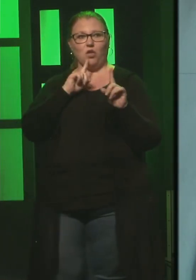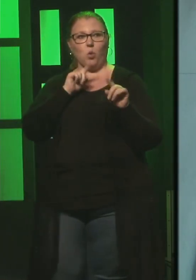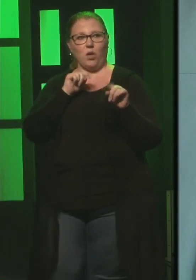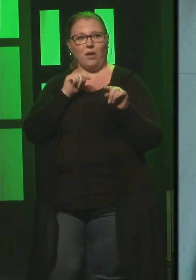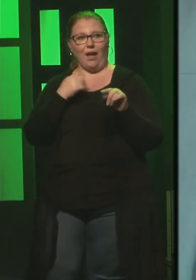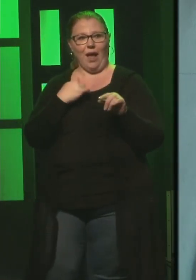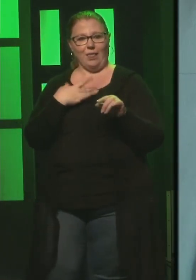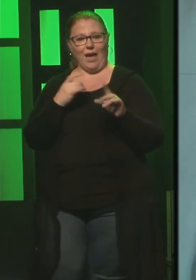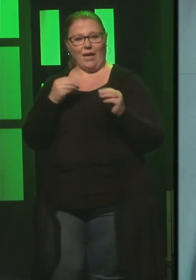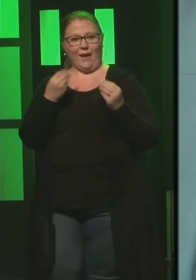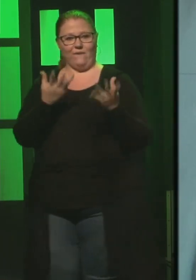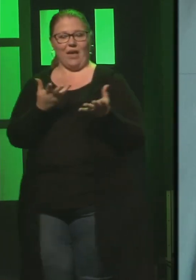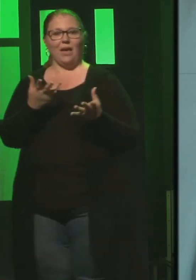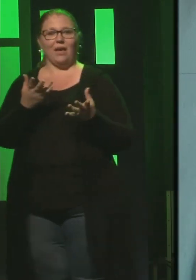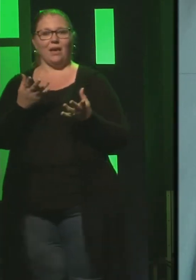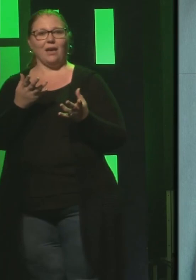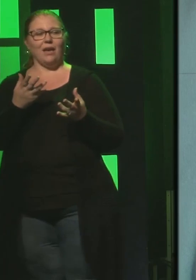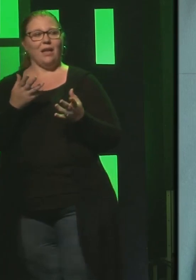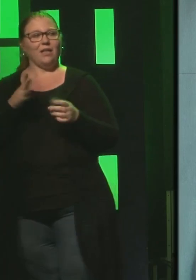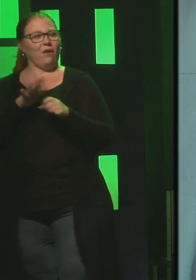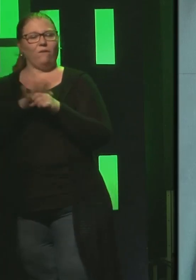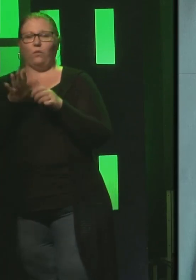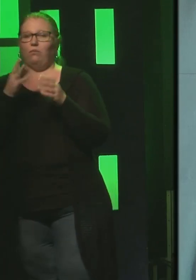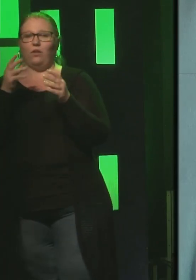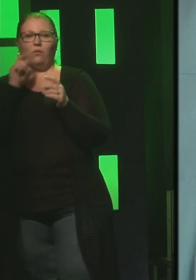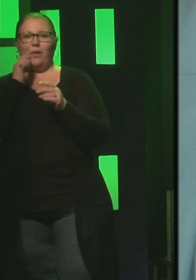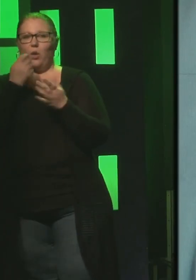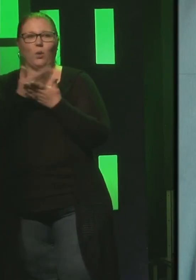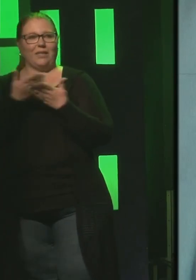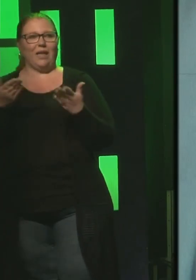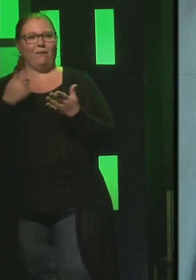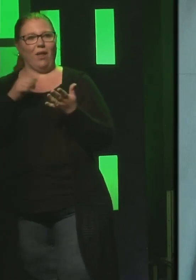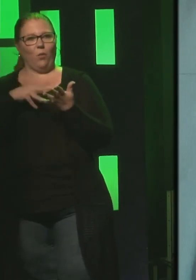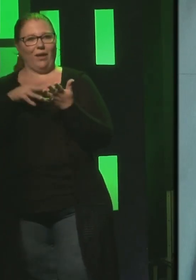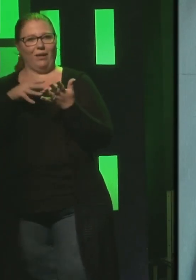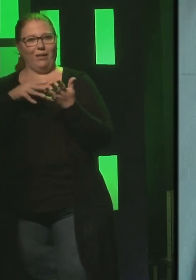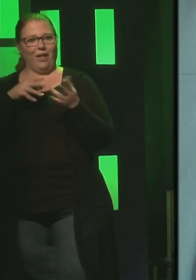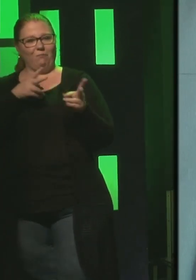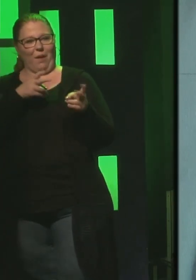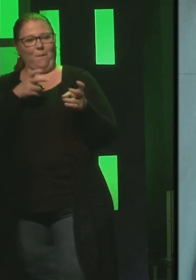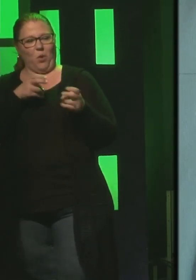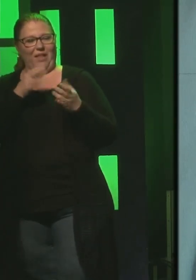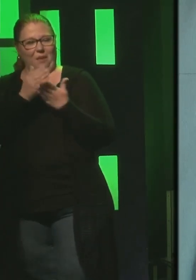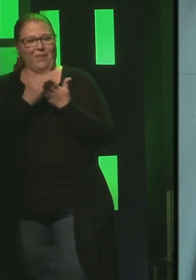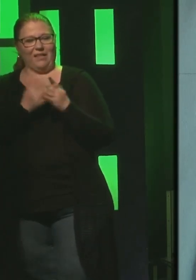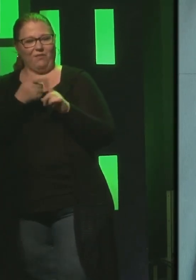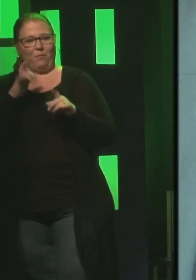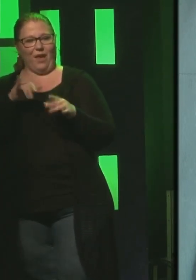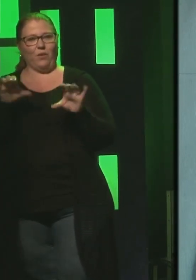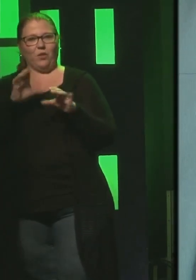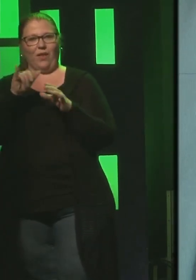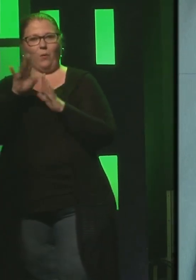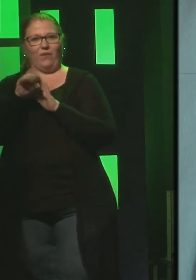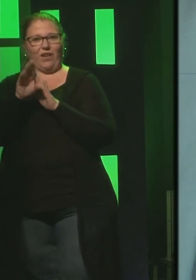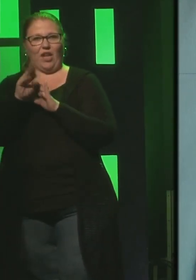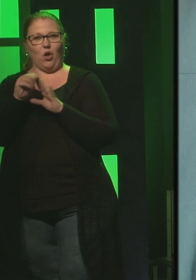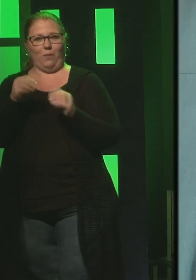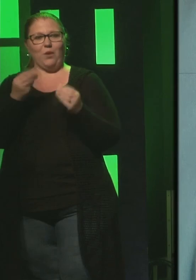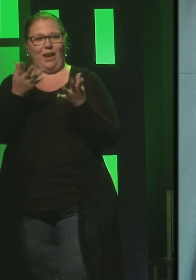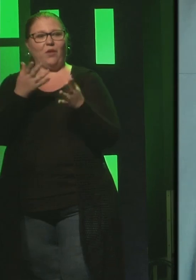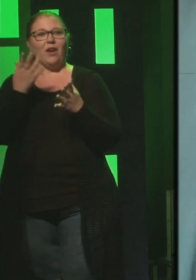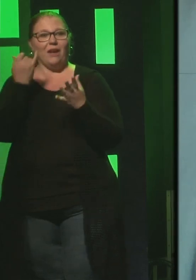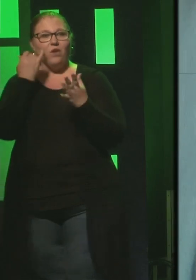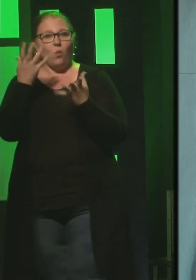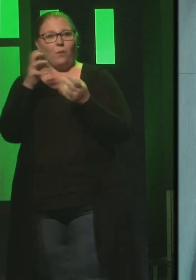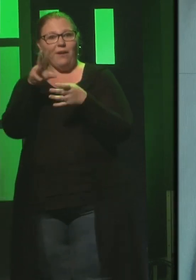I Like Giving. That's just kind of filled with some cool stuff. I'll be pulling some little lessons out of it, and we'll be doing that via video and putting it out there. So if you want to be a